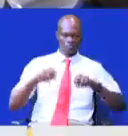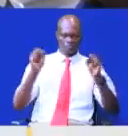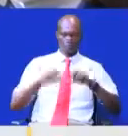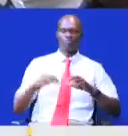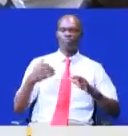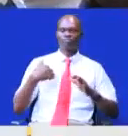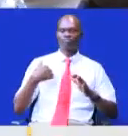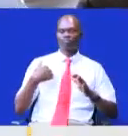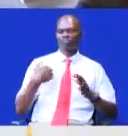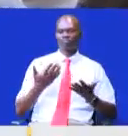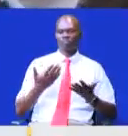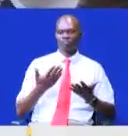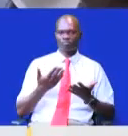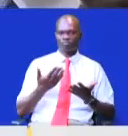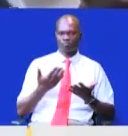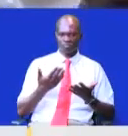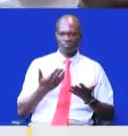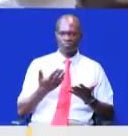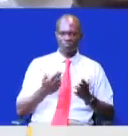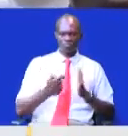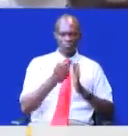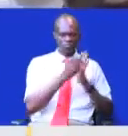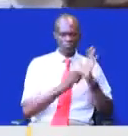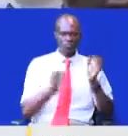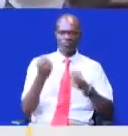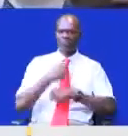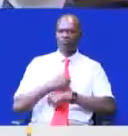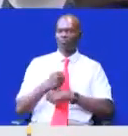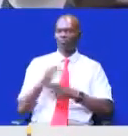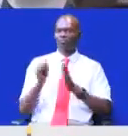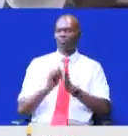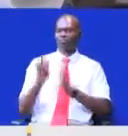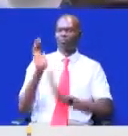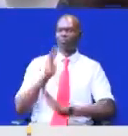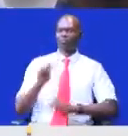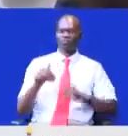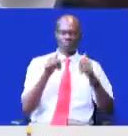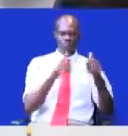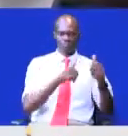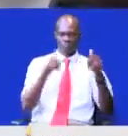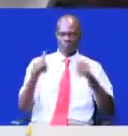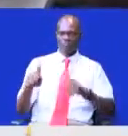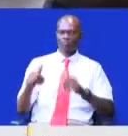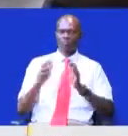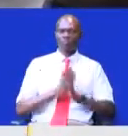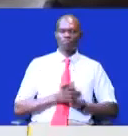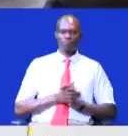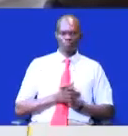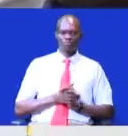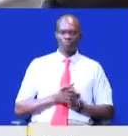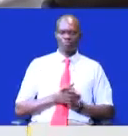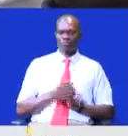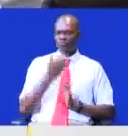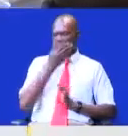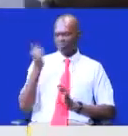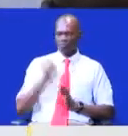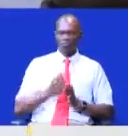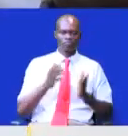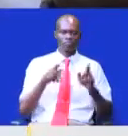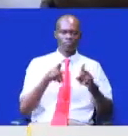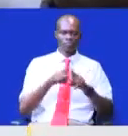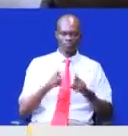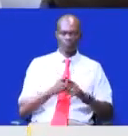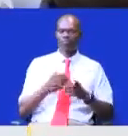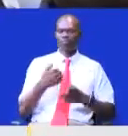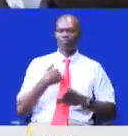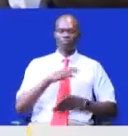place measures to ensure that the security is in place. We have deployed